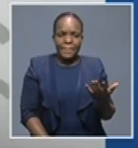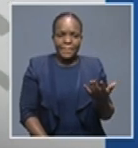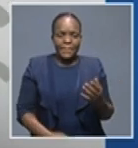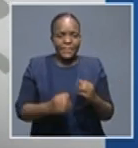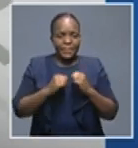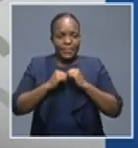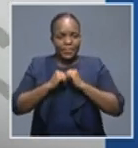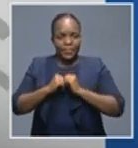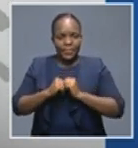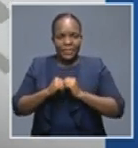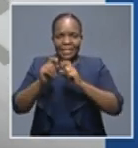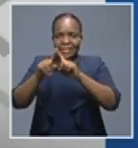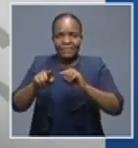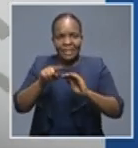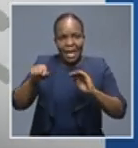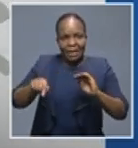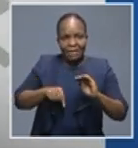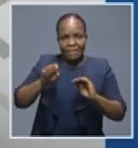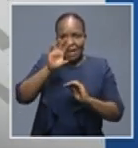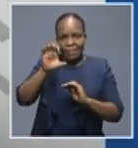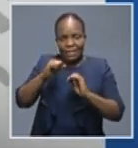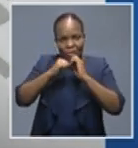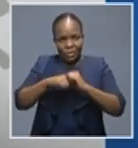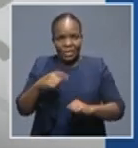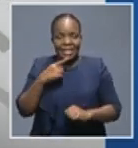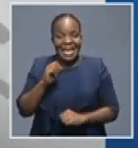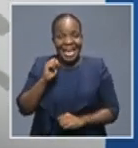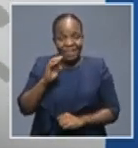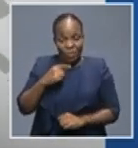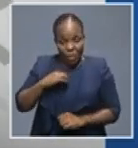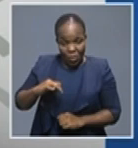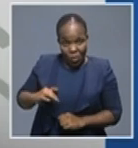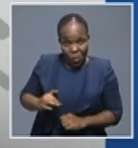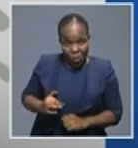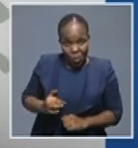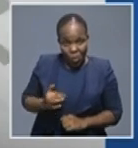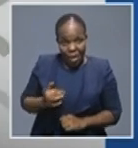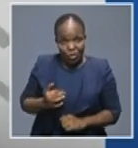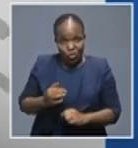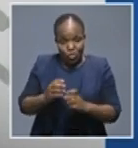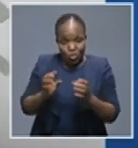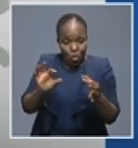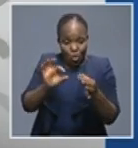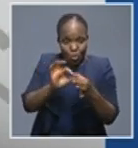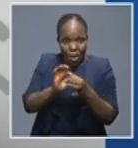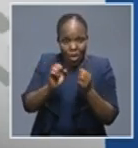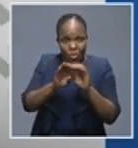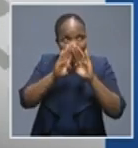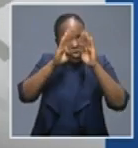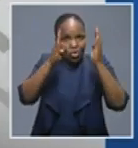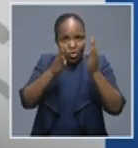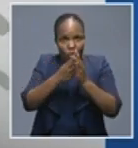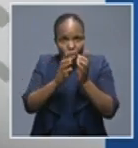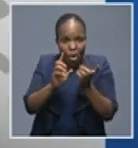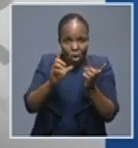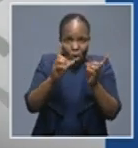of African countries to say that if we want to be relevant to the fourth industrial revolution,